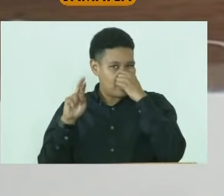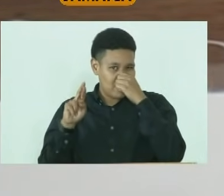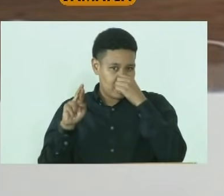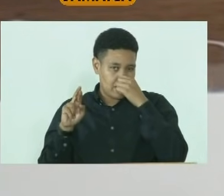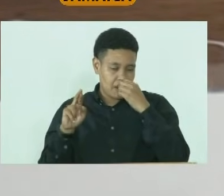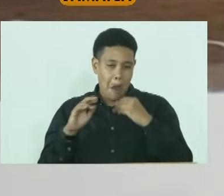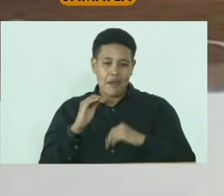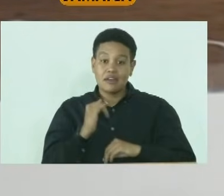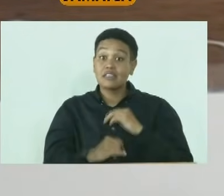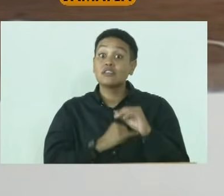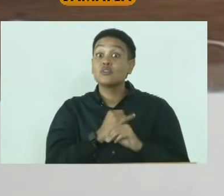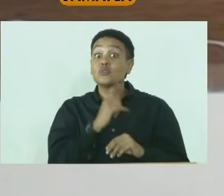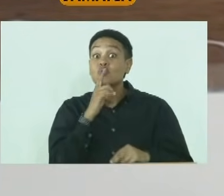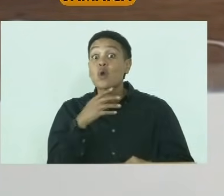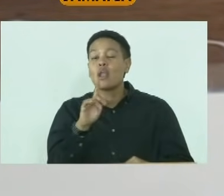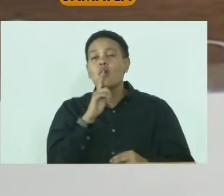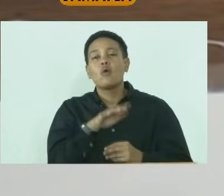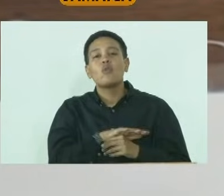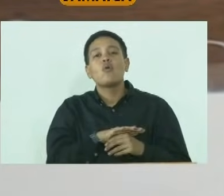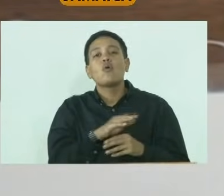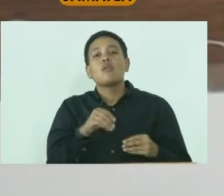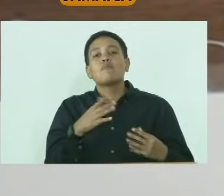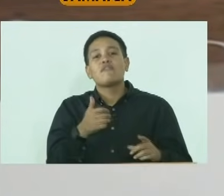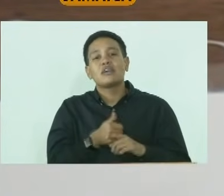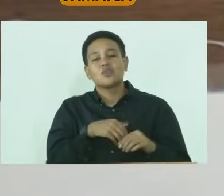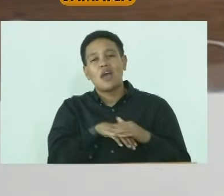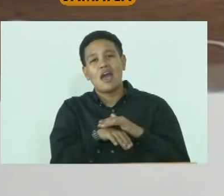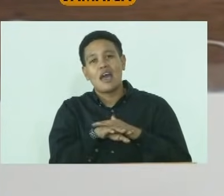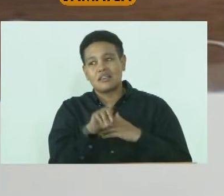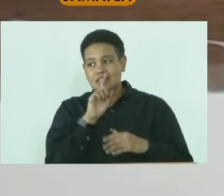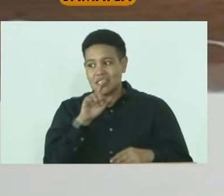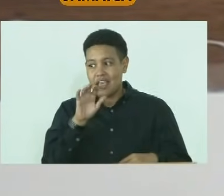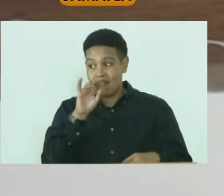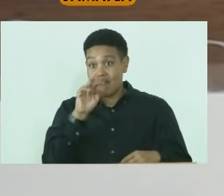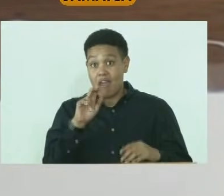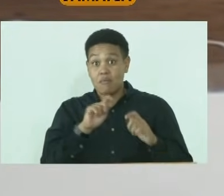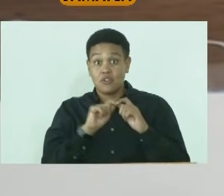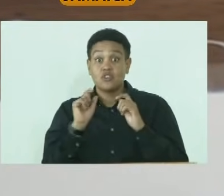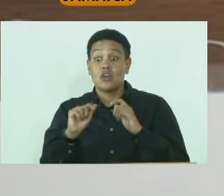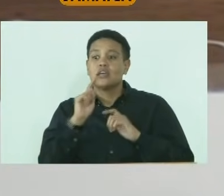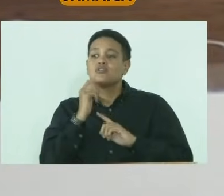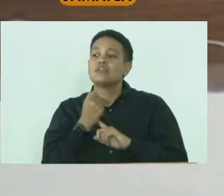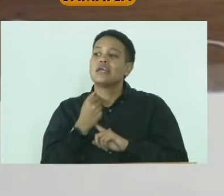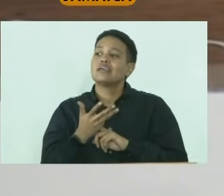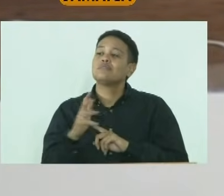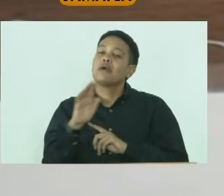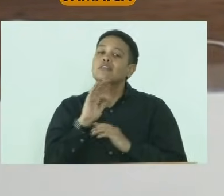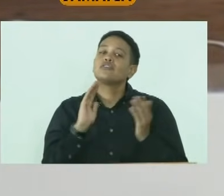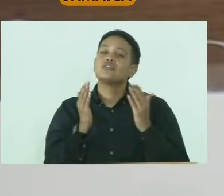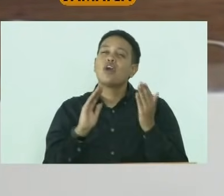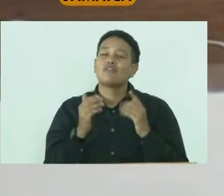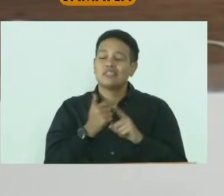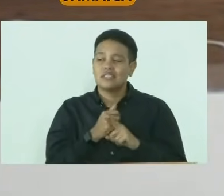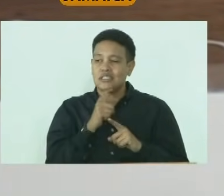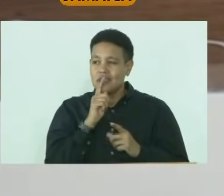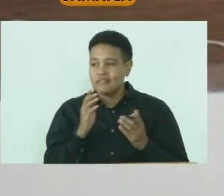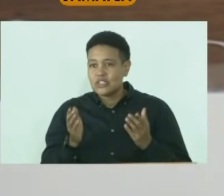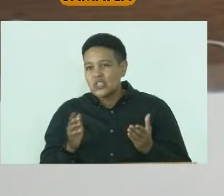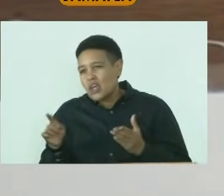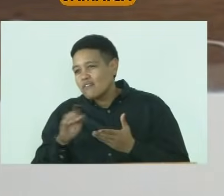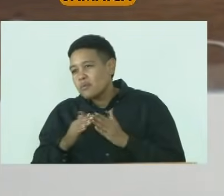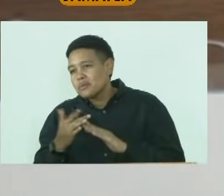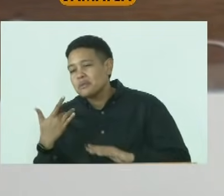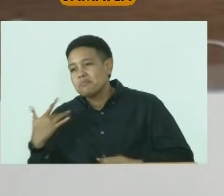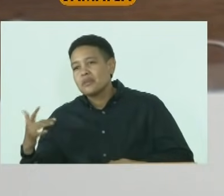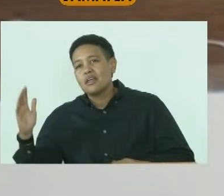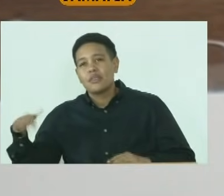enable local providers to access spare fiber strands to expand their services to unserved and underserved